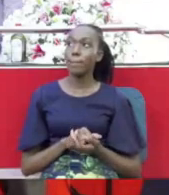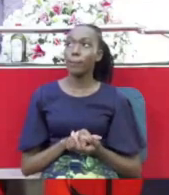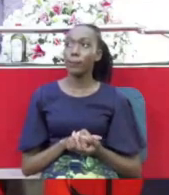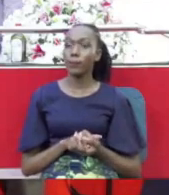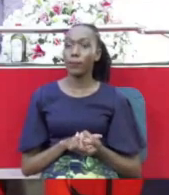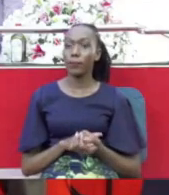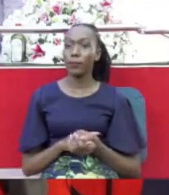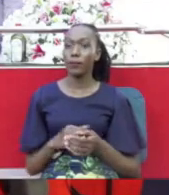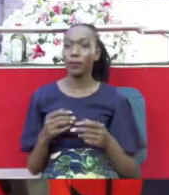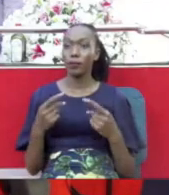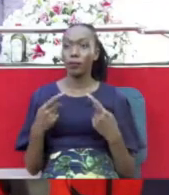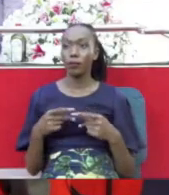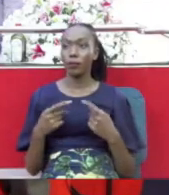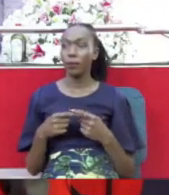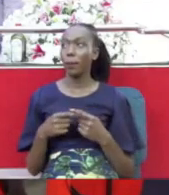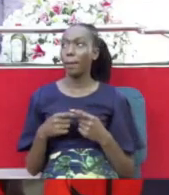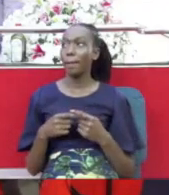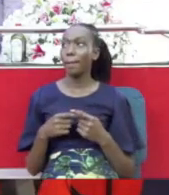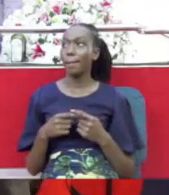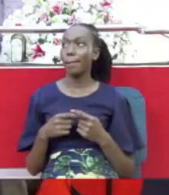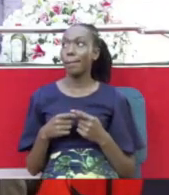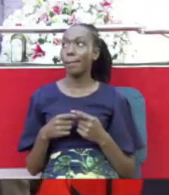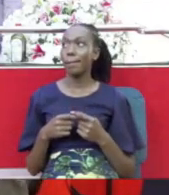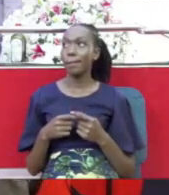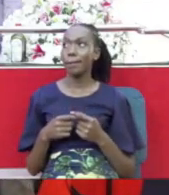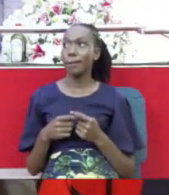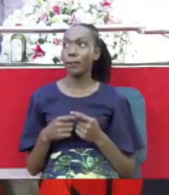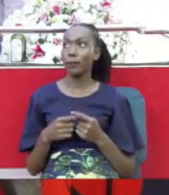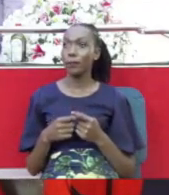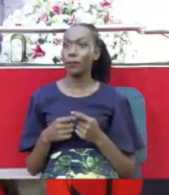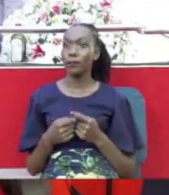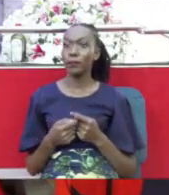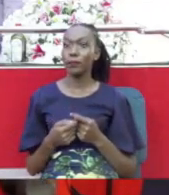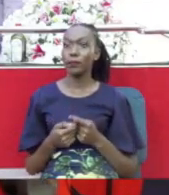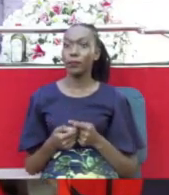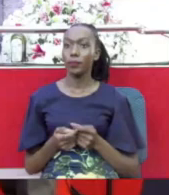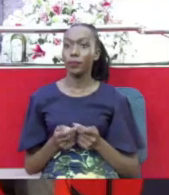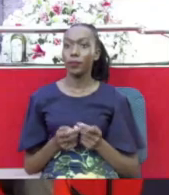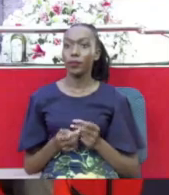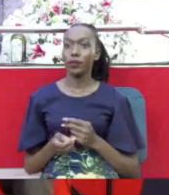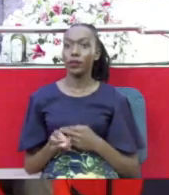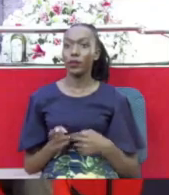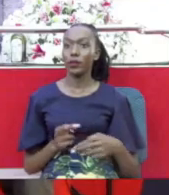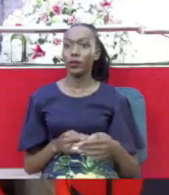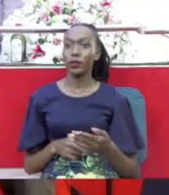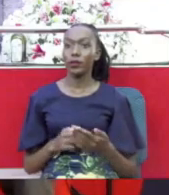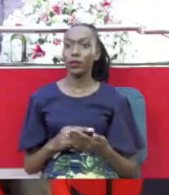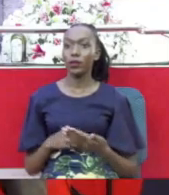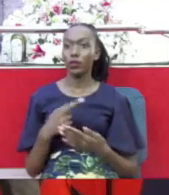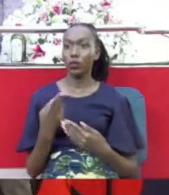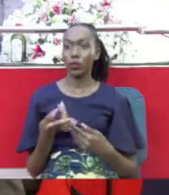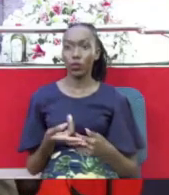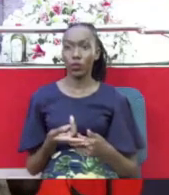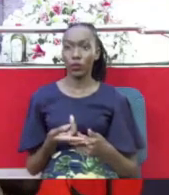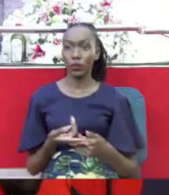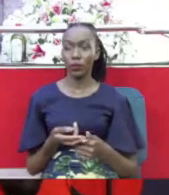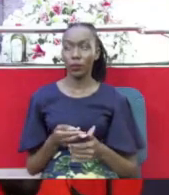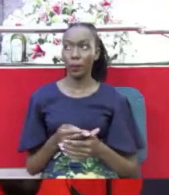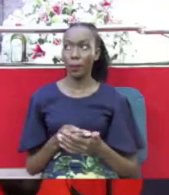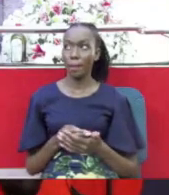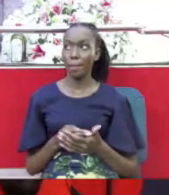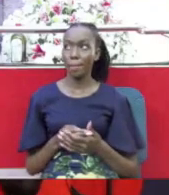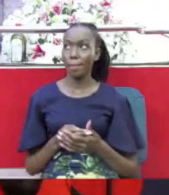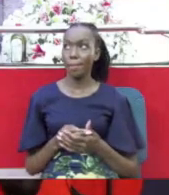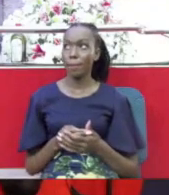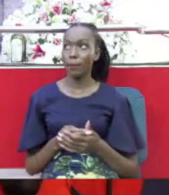human resource is the chief of all resources. Ya kwamba watu ndiyo wamesimamia rasilimali yote. Yani